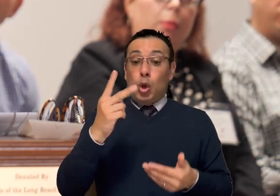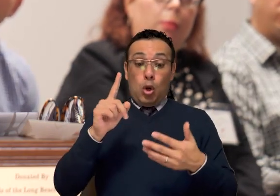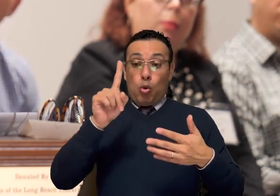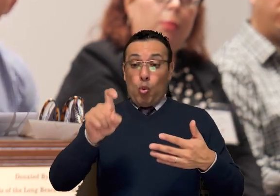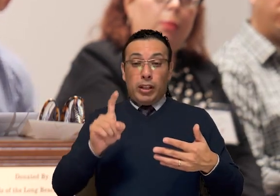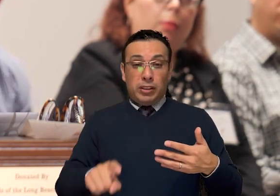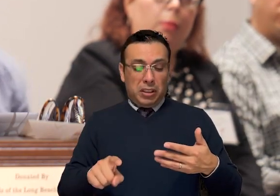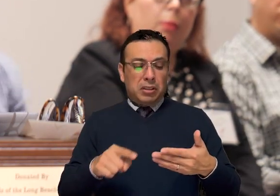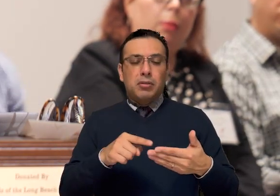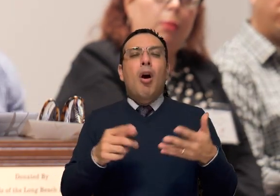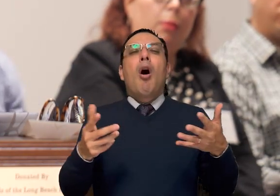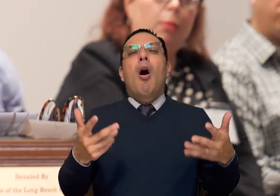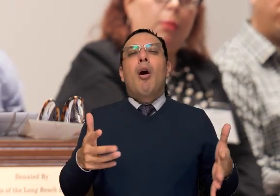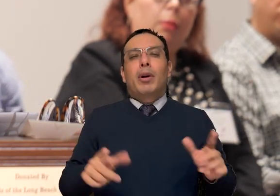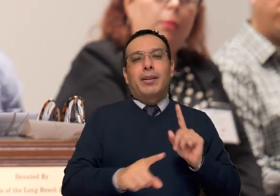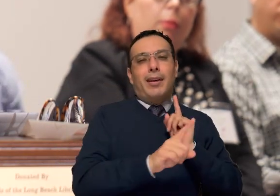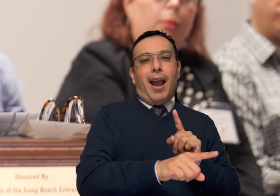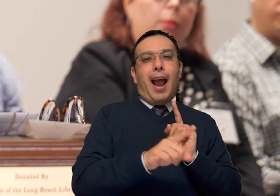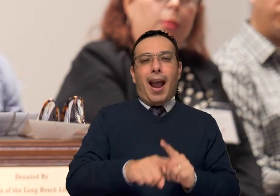those off the list.